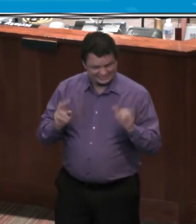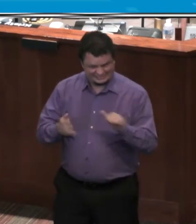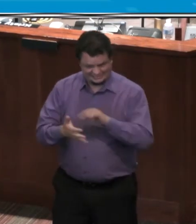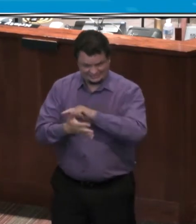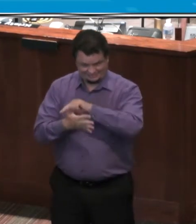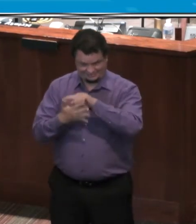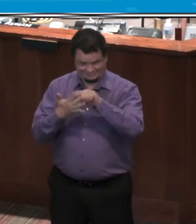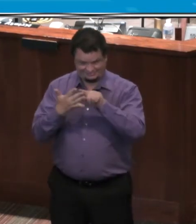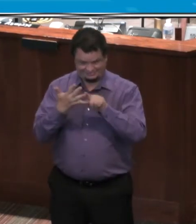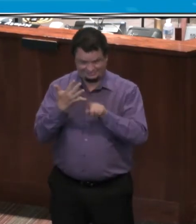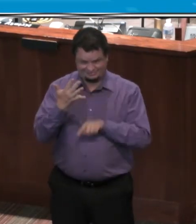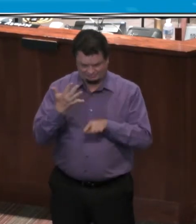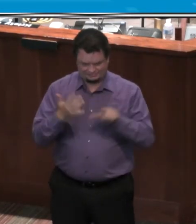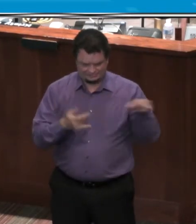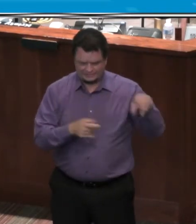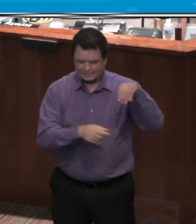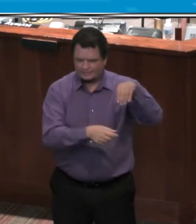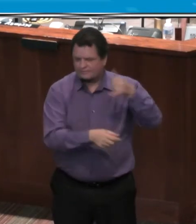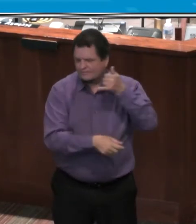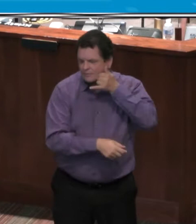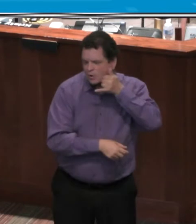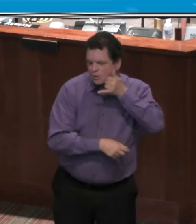members. Okay.